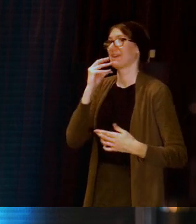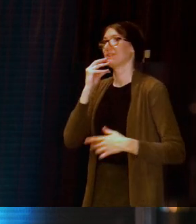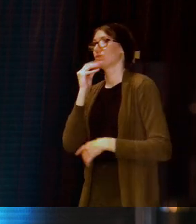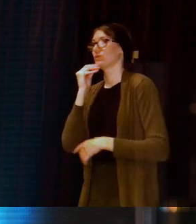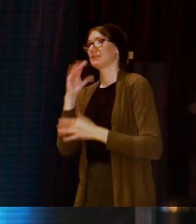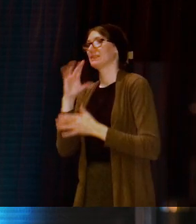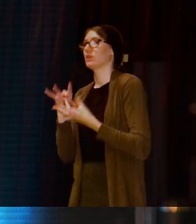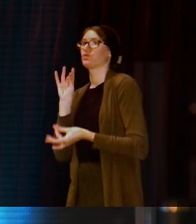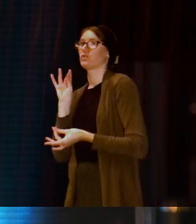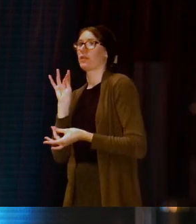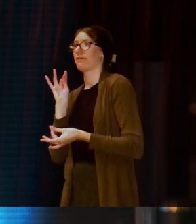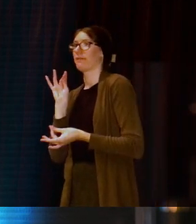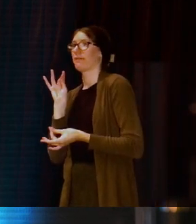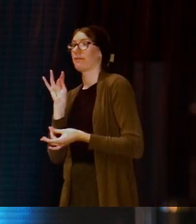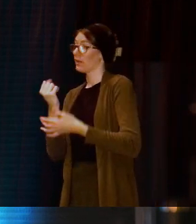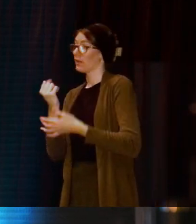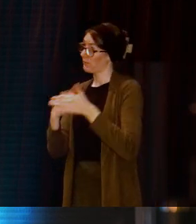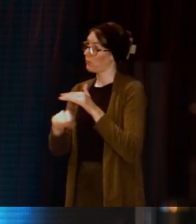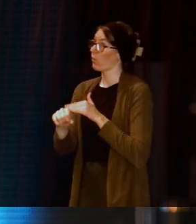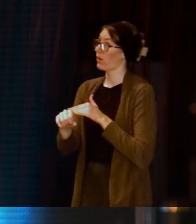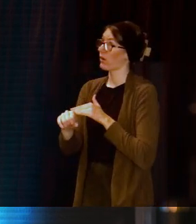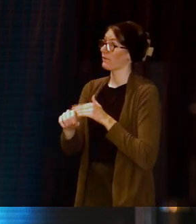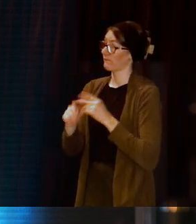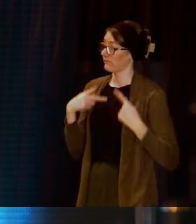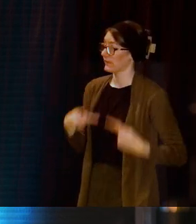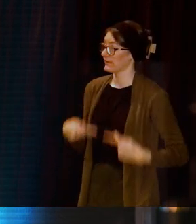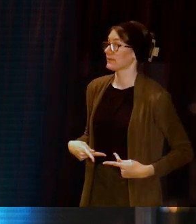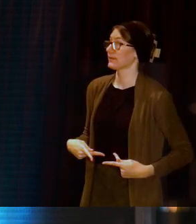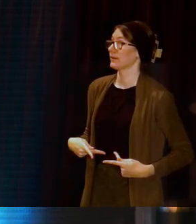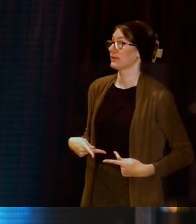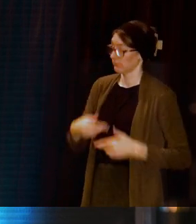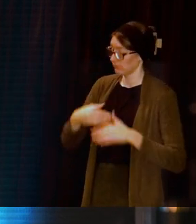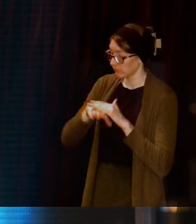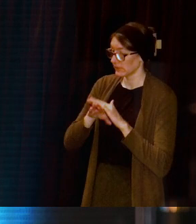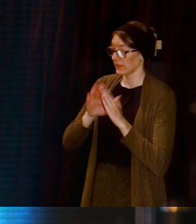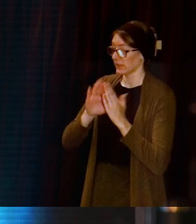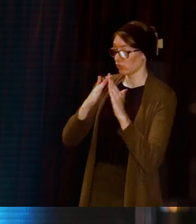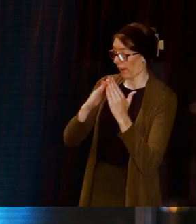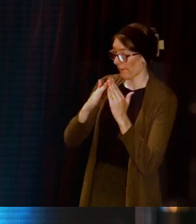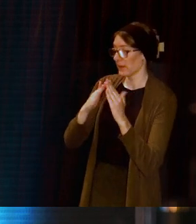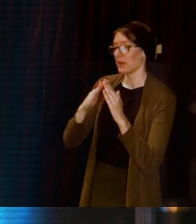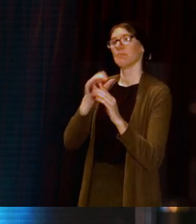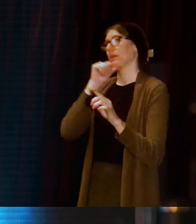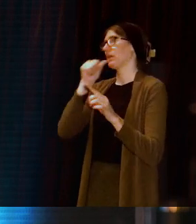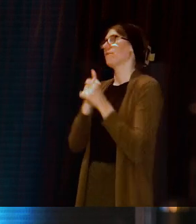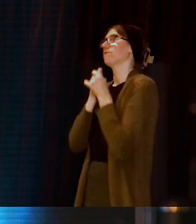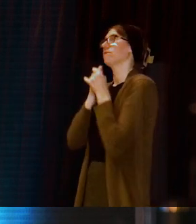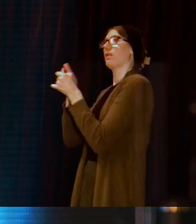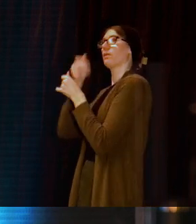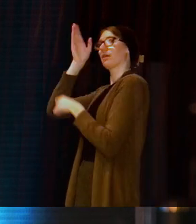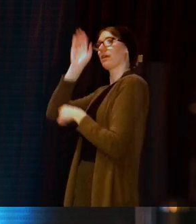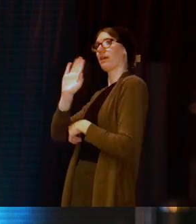Jews spiritually. They're born physically into the tribe, but they haven't followed God like they meant